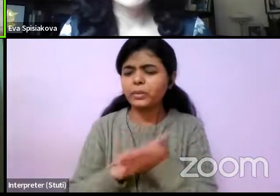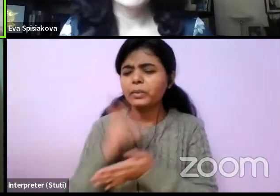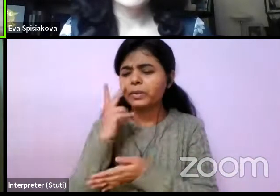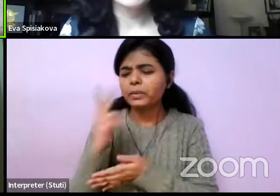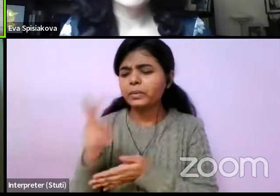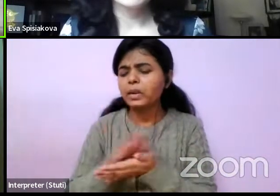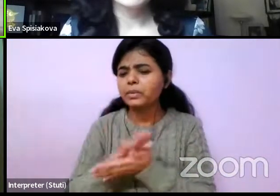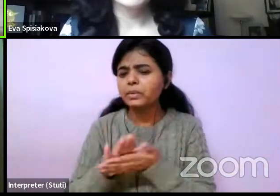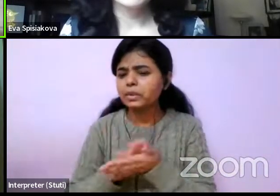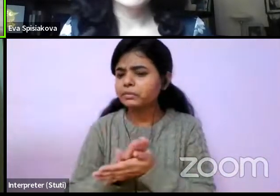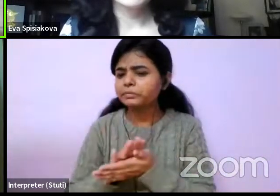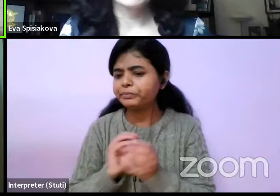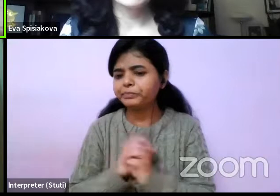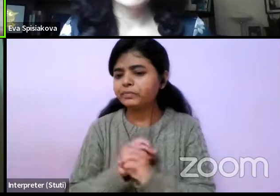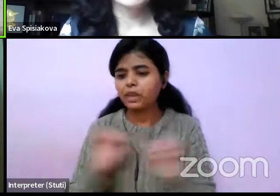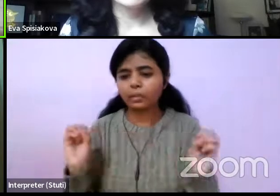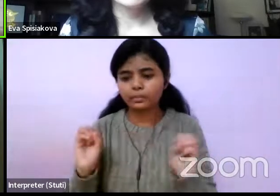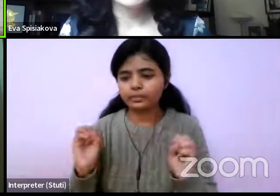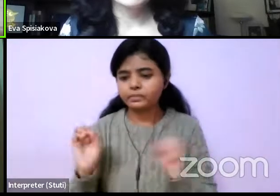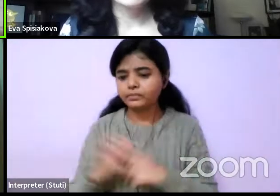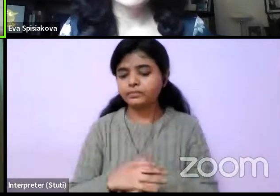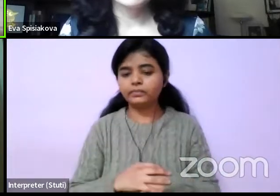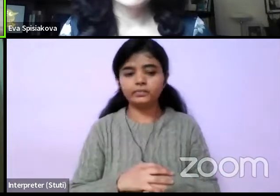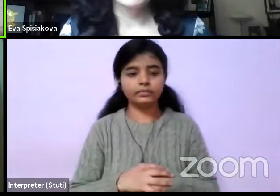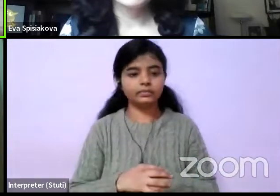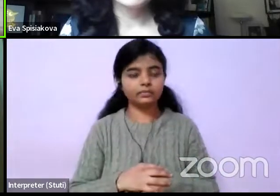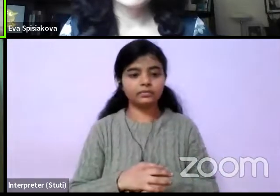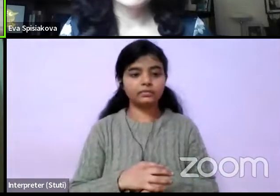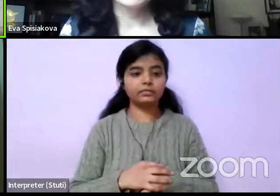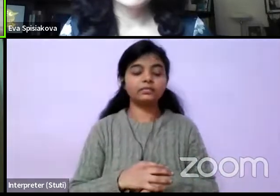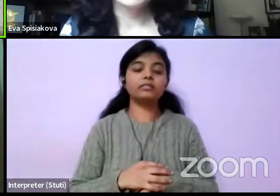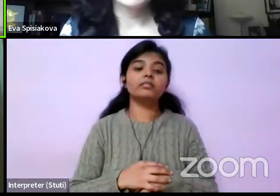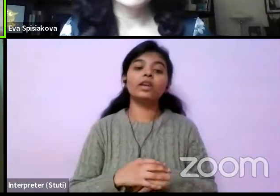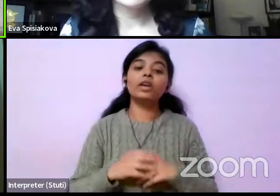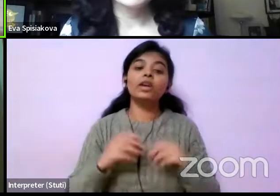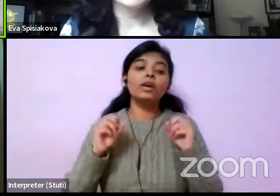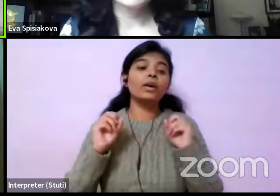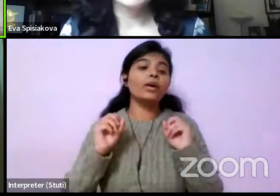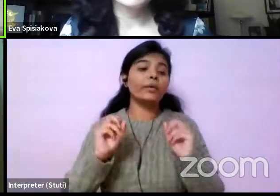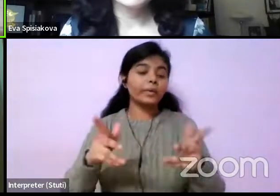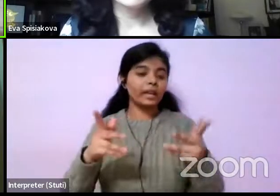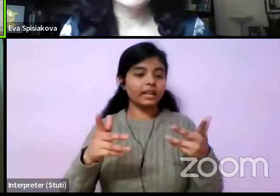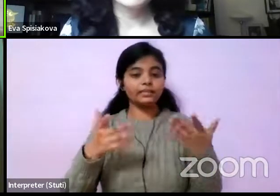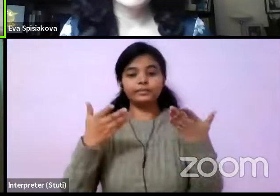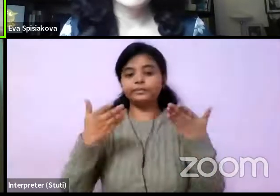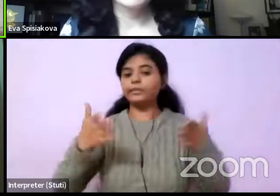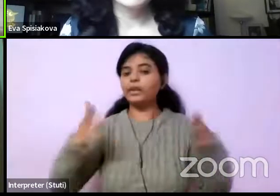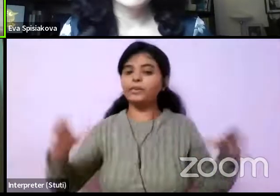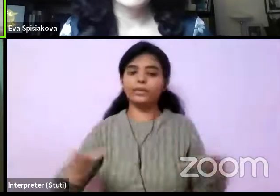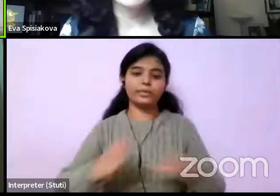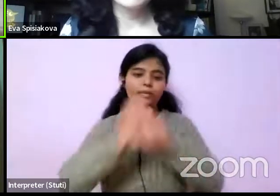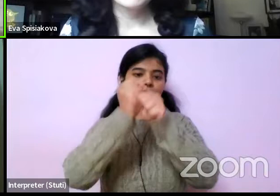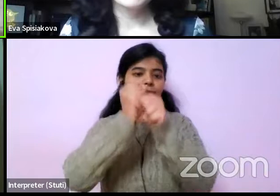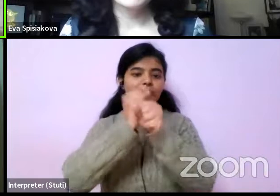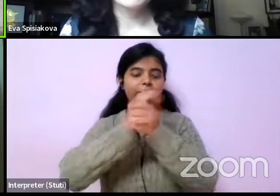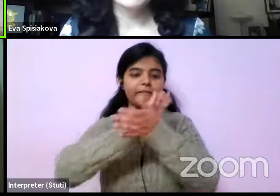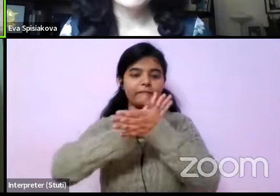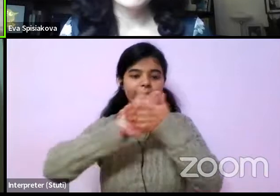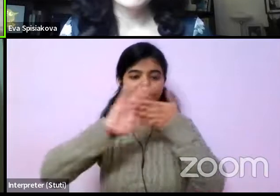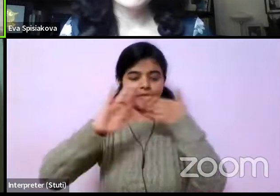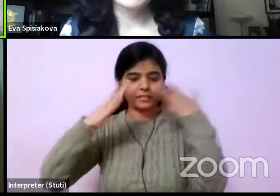There are none in the chat box. So as the chair, it's my privilege now to sum up this session before